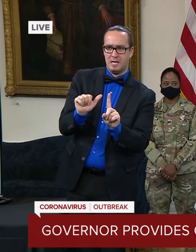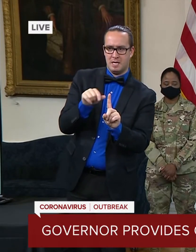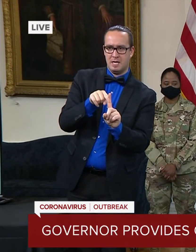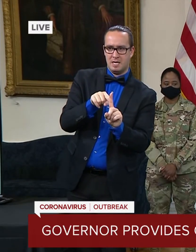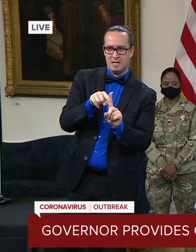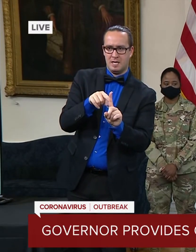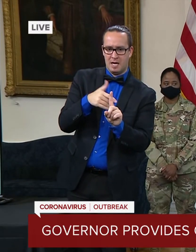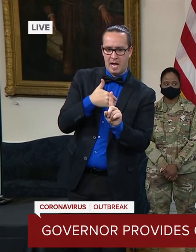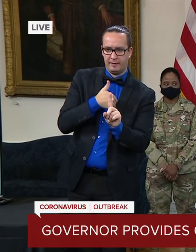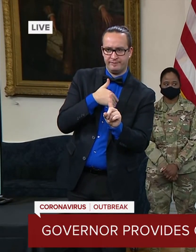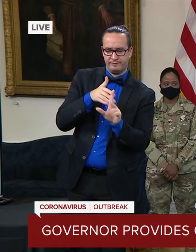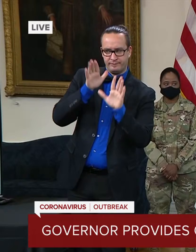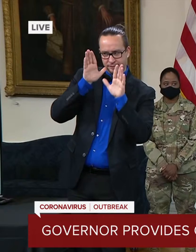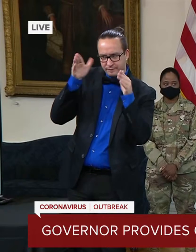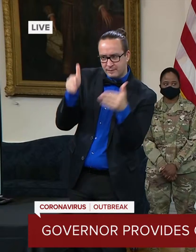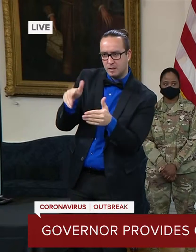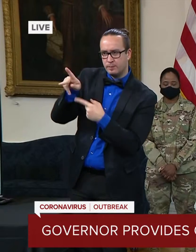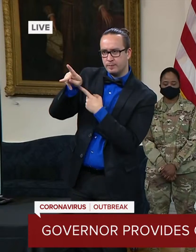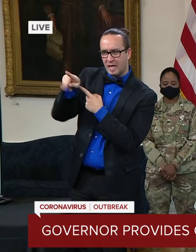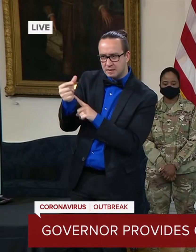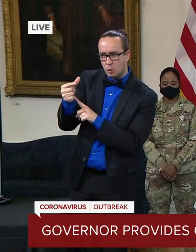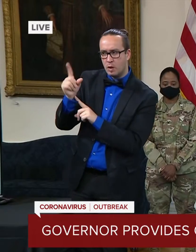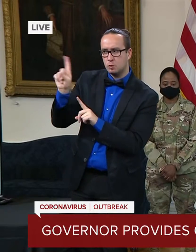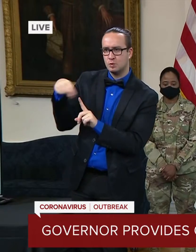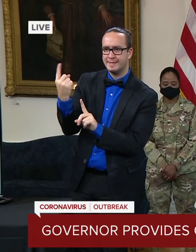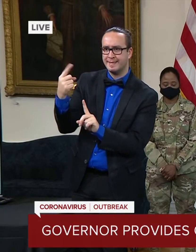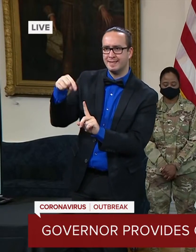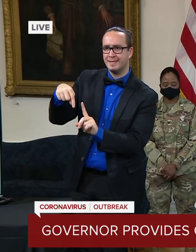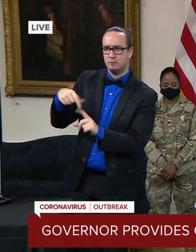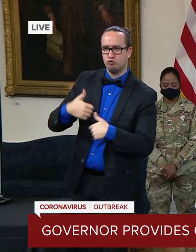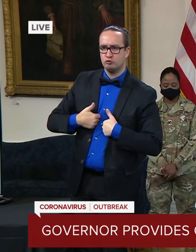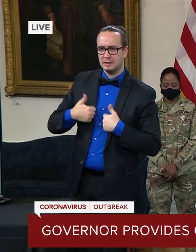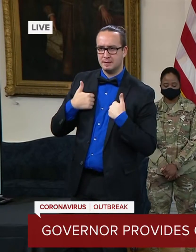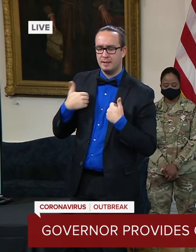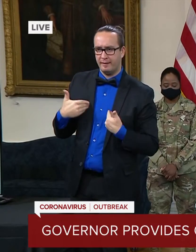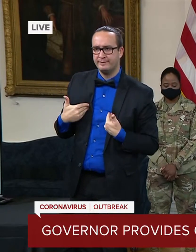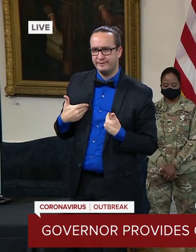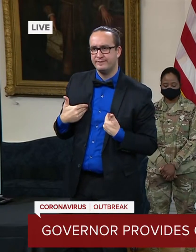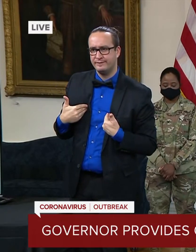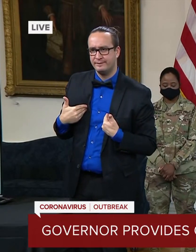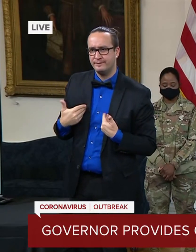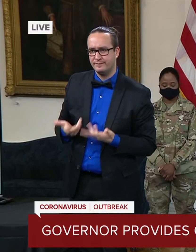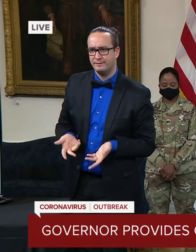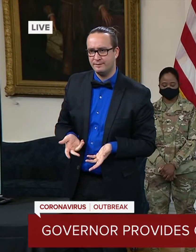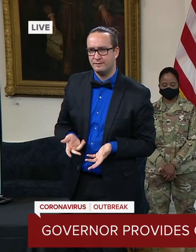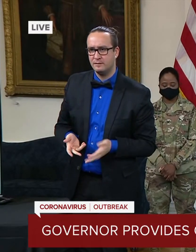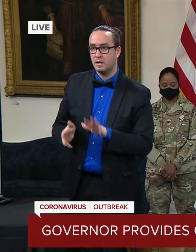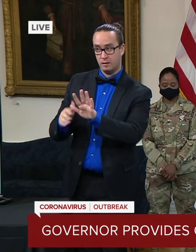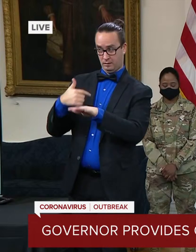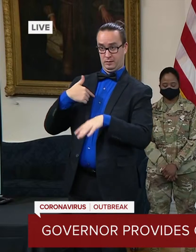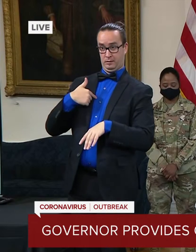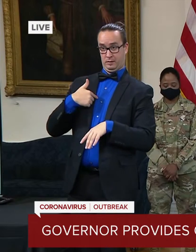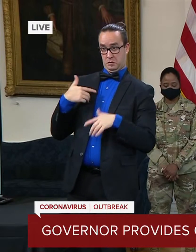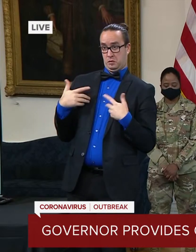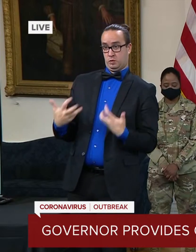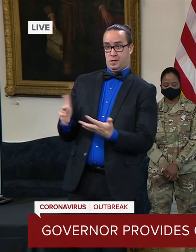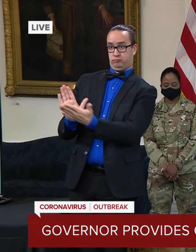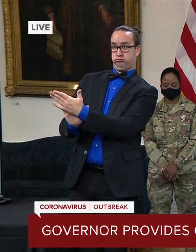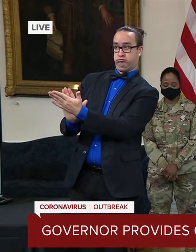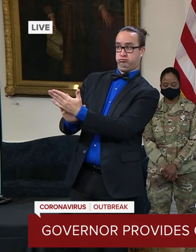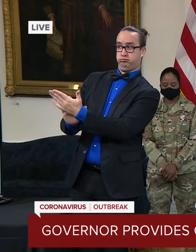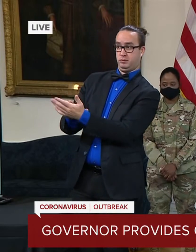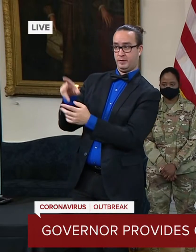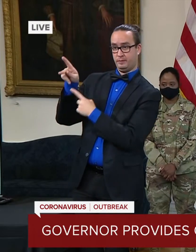adjustments. I'll say this, I want to give a shout out to the health department in Prince George's County who's made some dramatic improvements over the past week or two, and